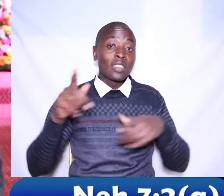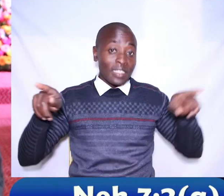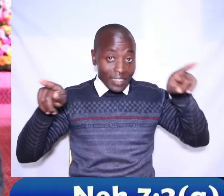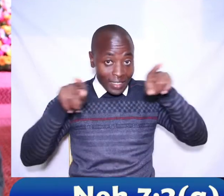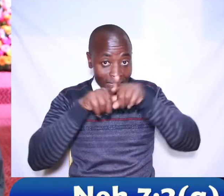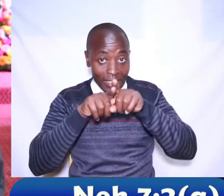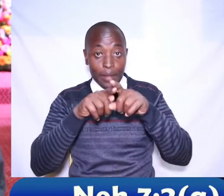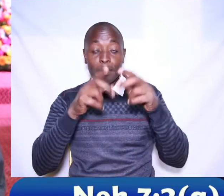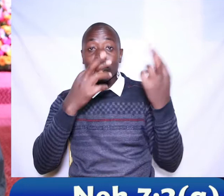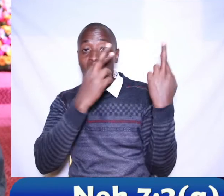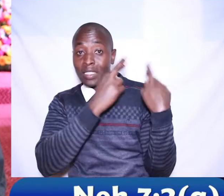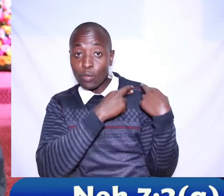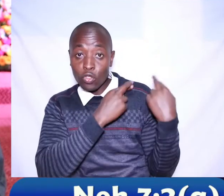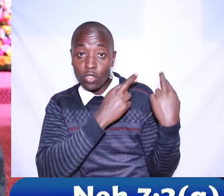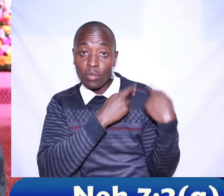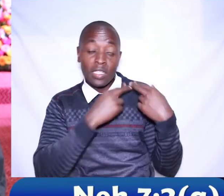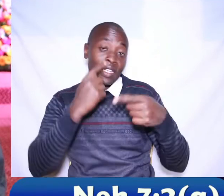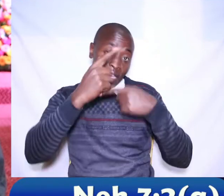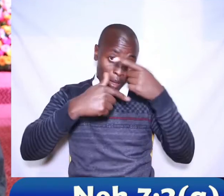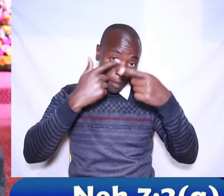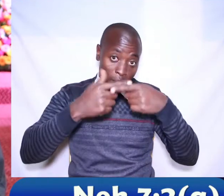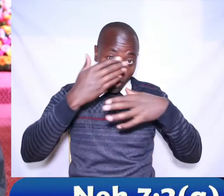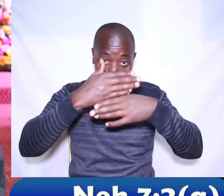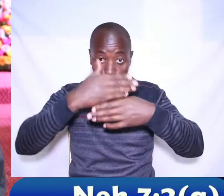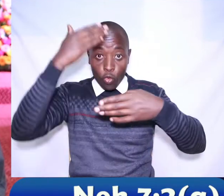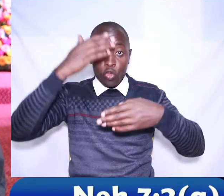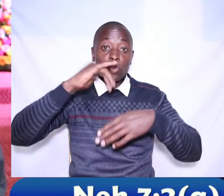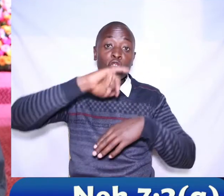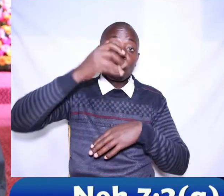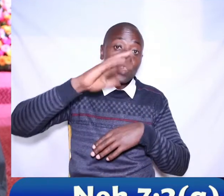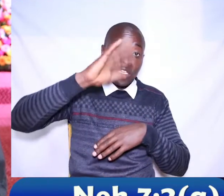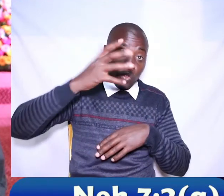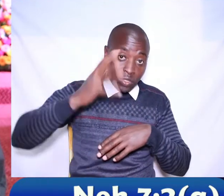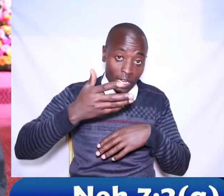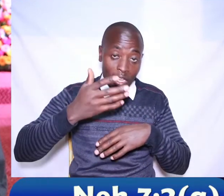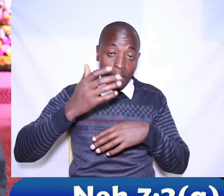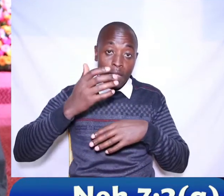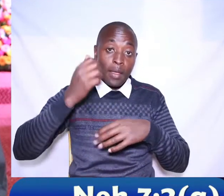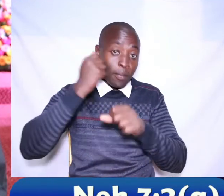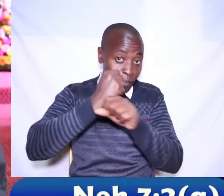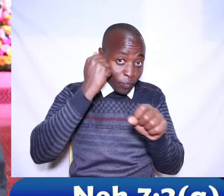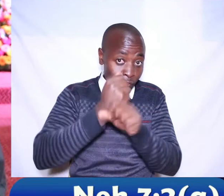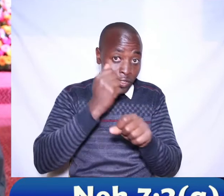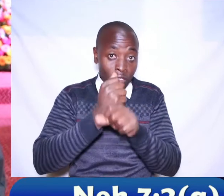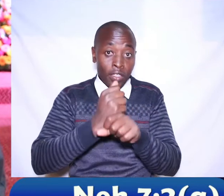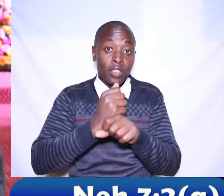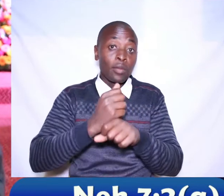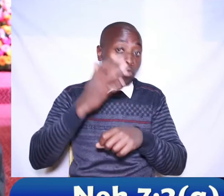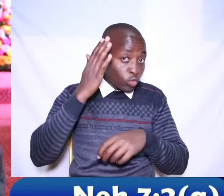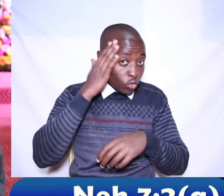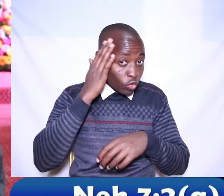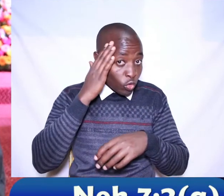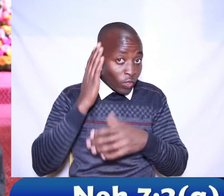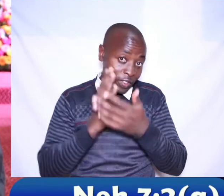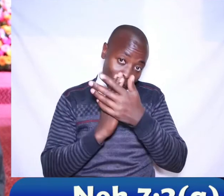initiative and concern about the walls of Jerusalem made him well qualified to